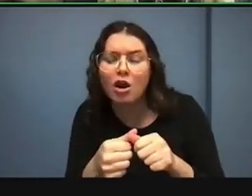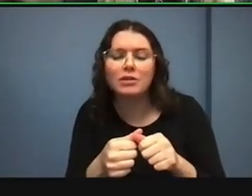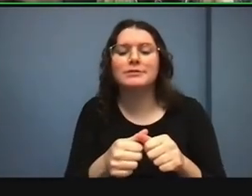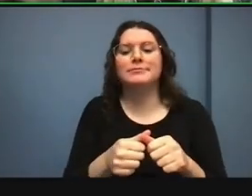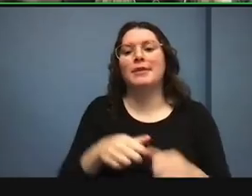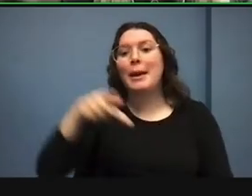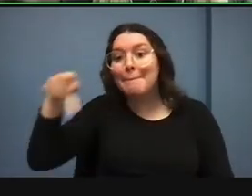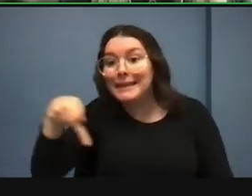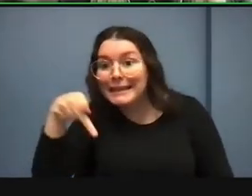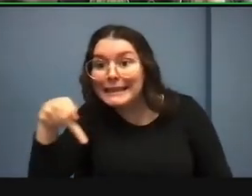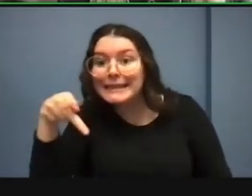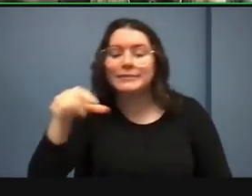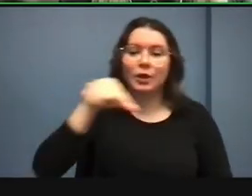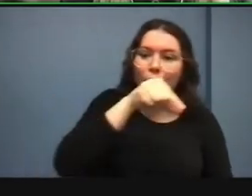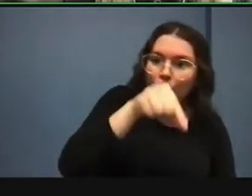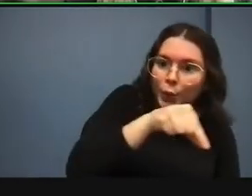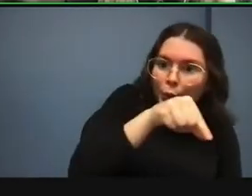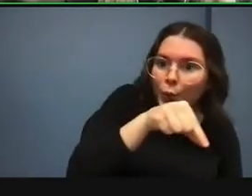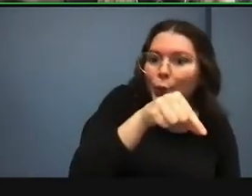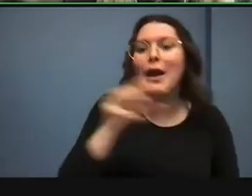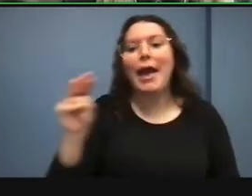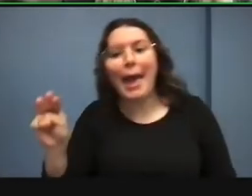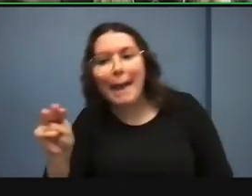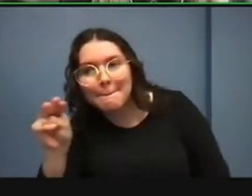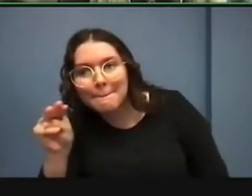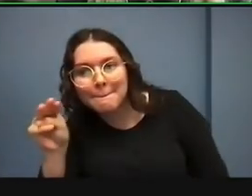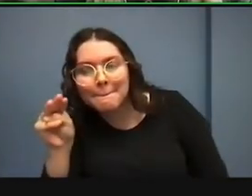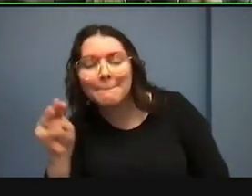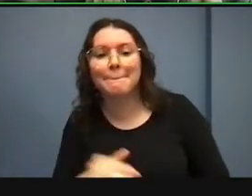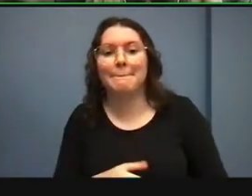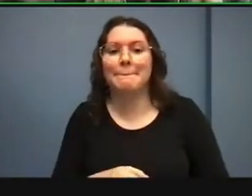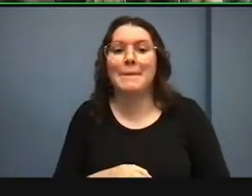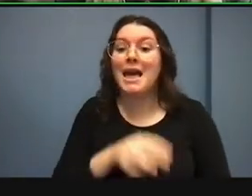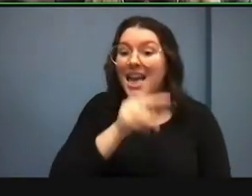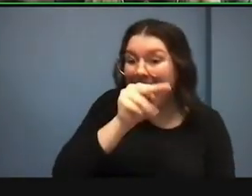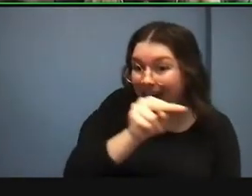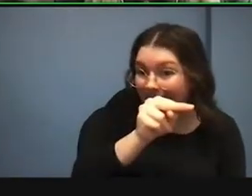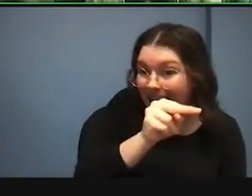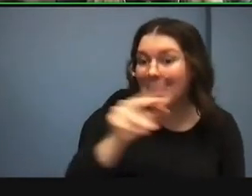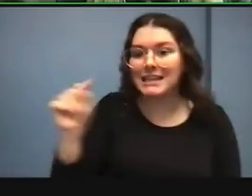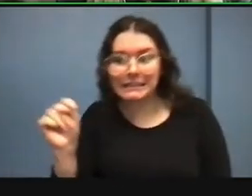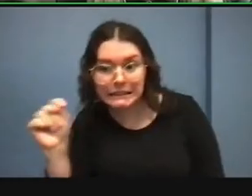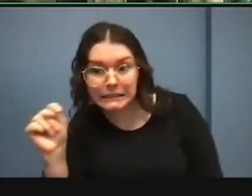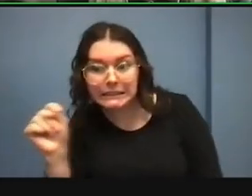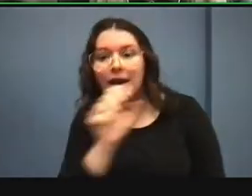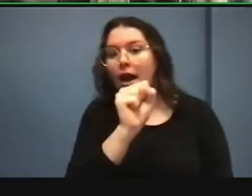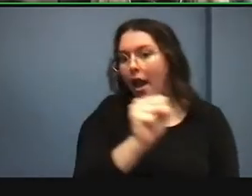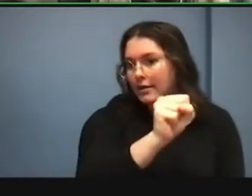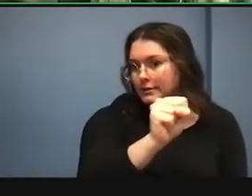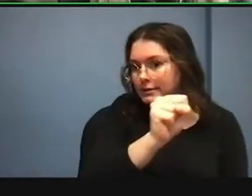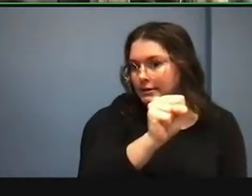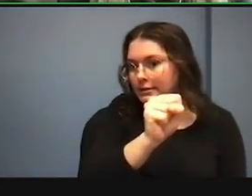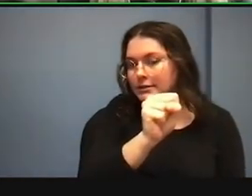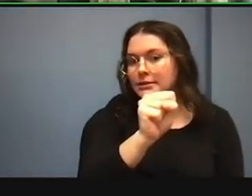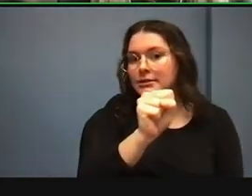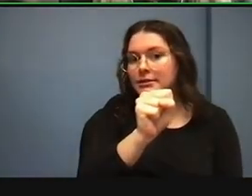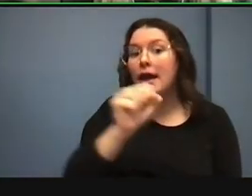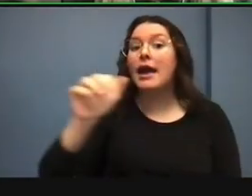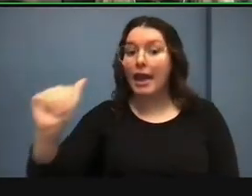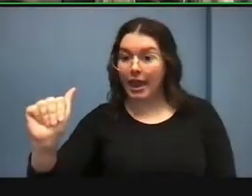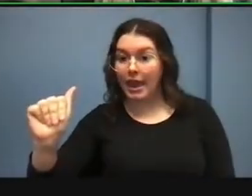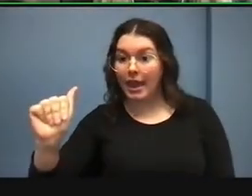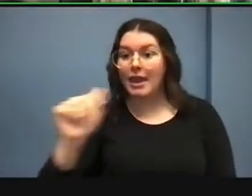P, Q, M, N, T, S,